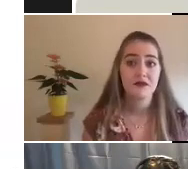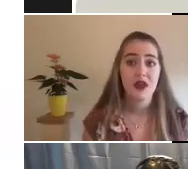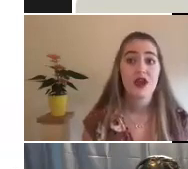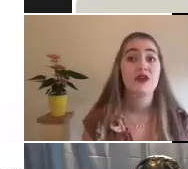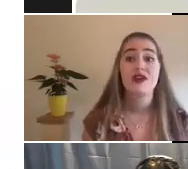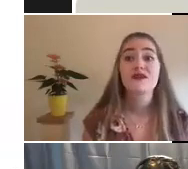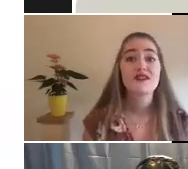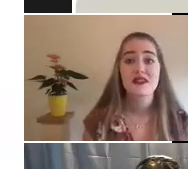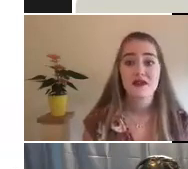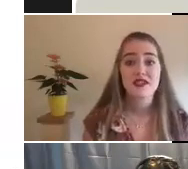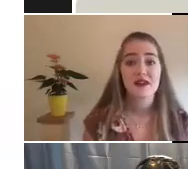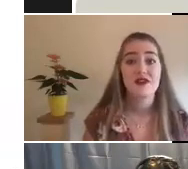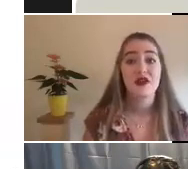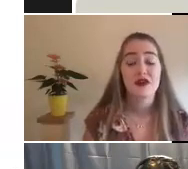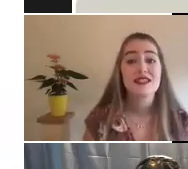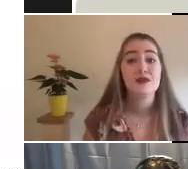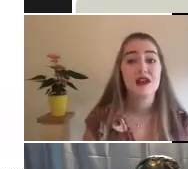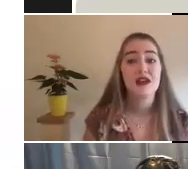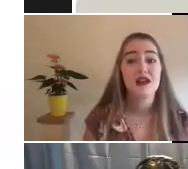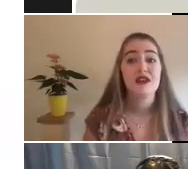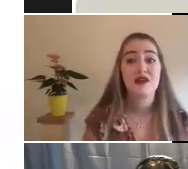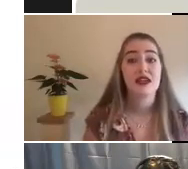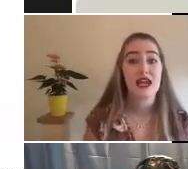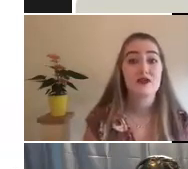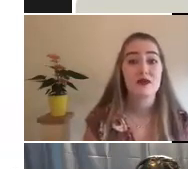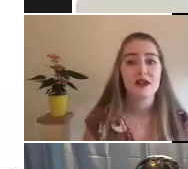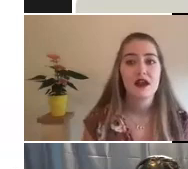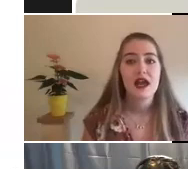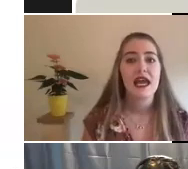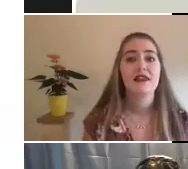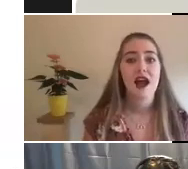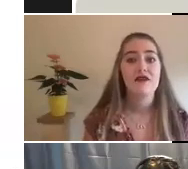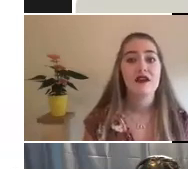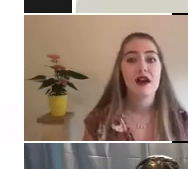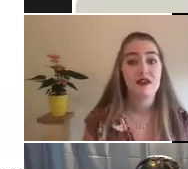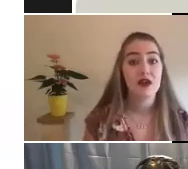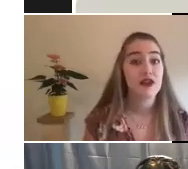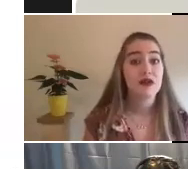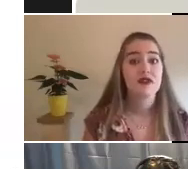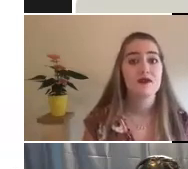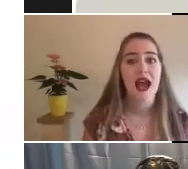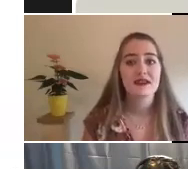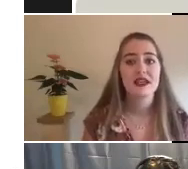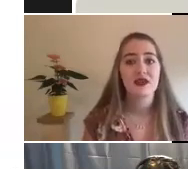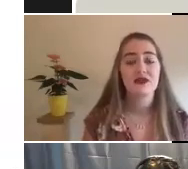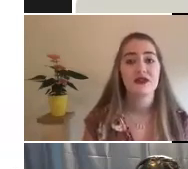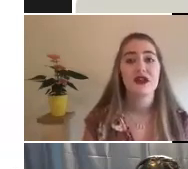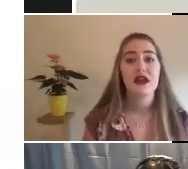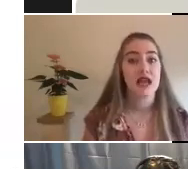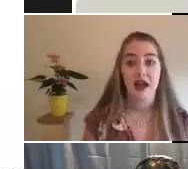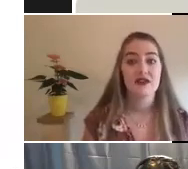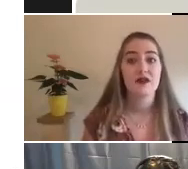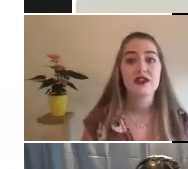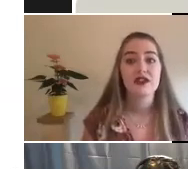hours. You can use this announcement to increase pre-video engagement and live video views by asking users